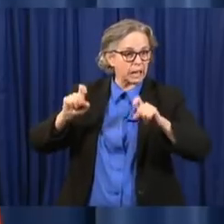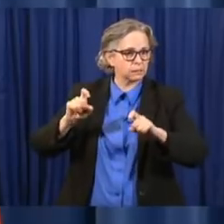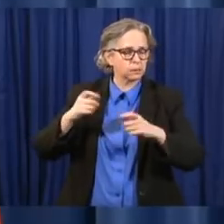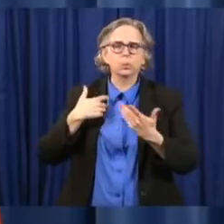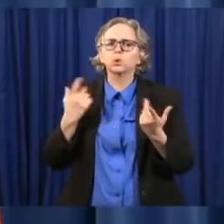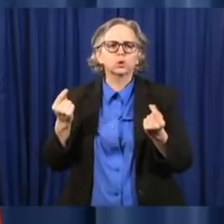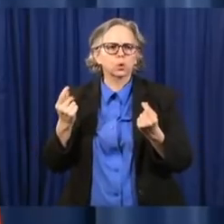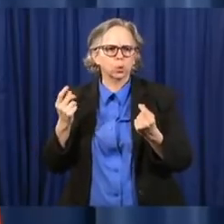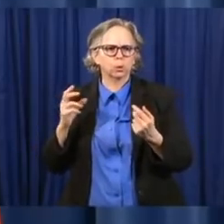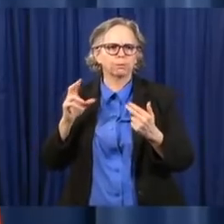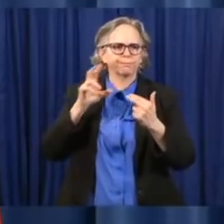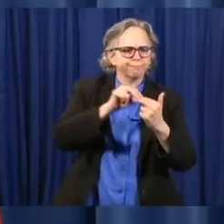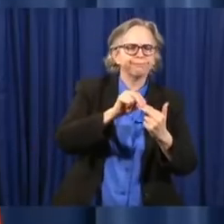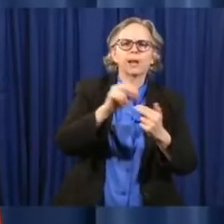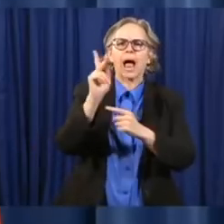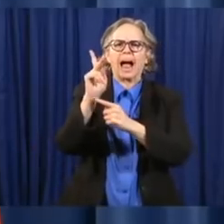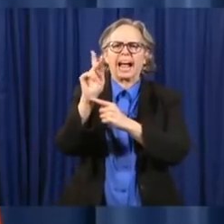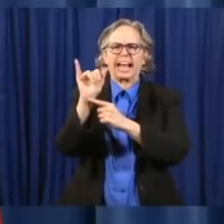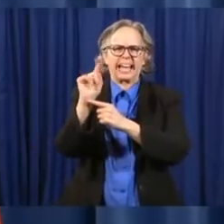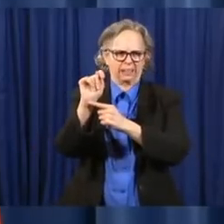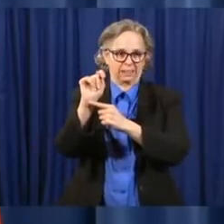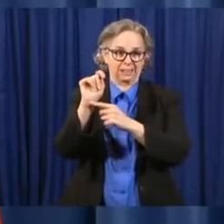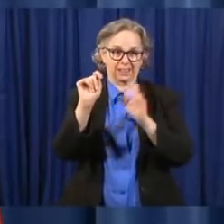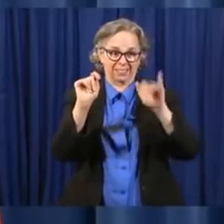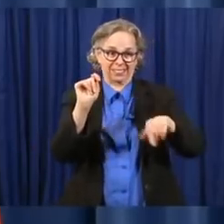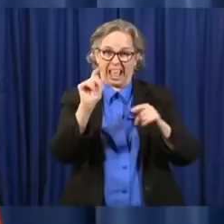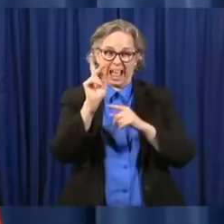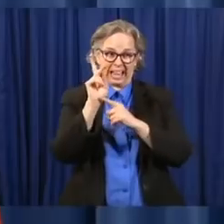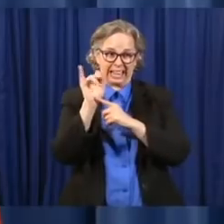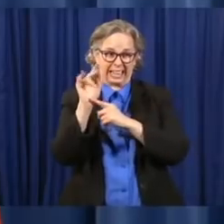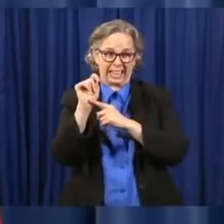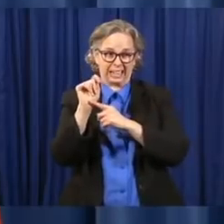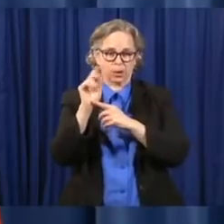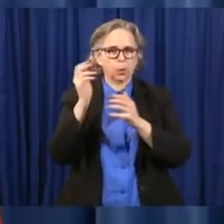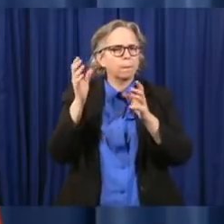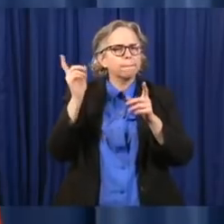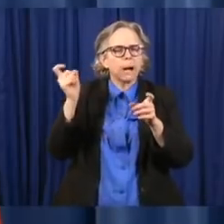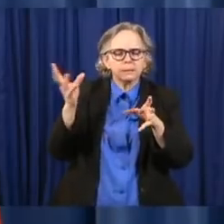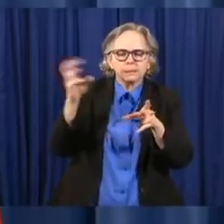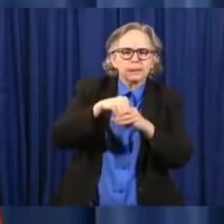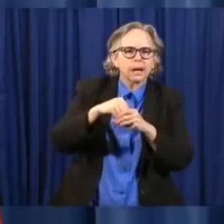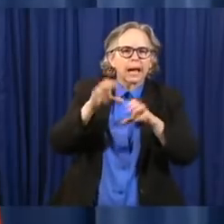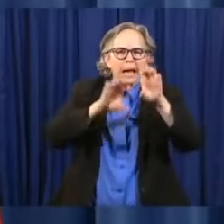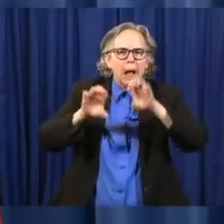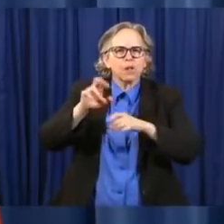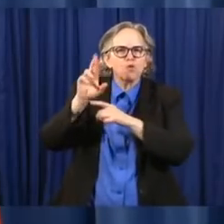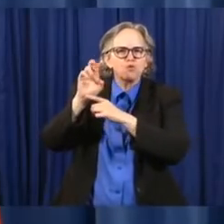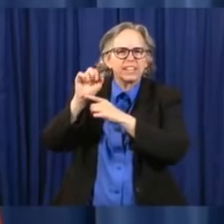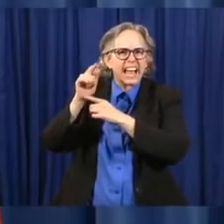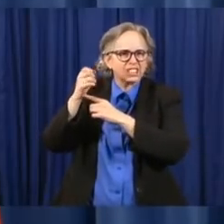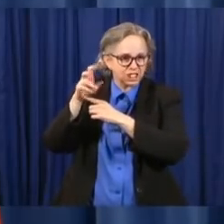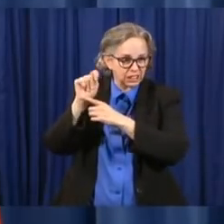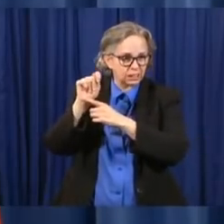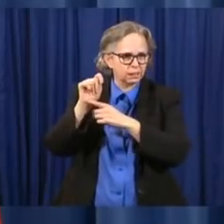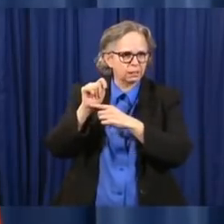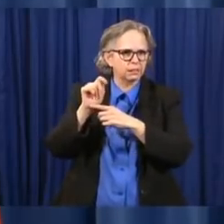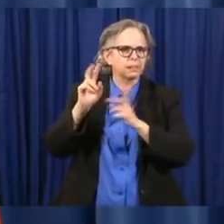reagent is needed, a reagent. The reagent is this kind of the secret sauce that's